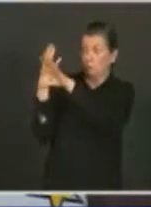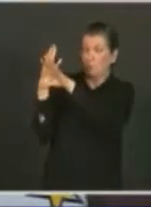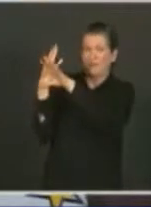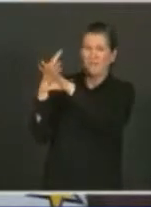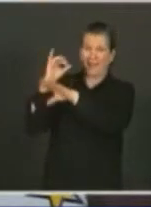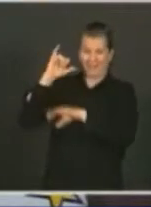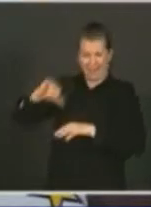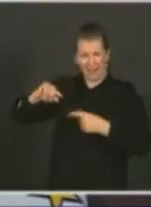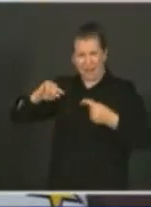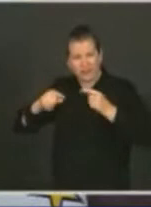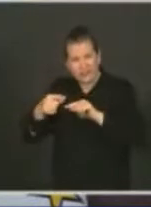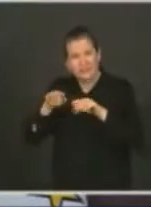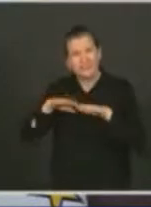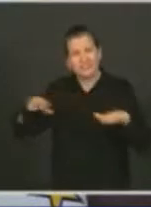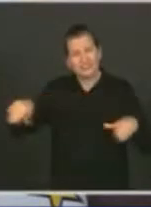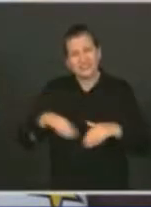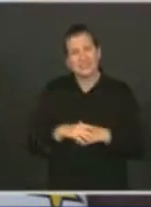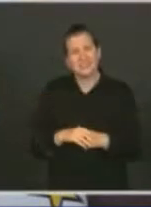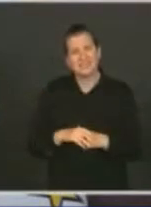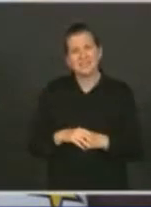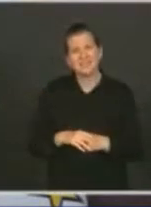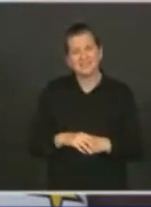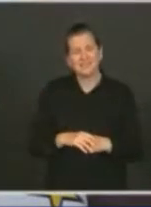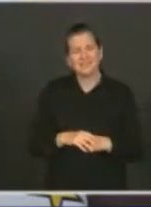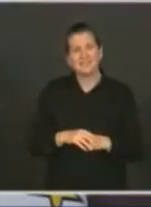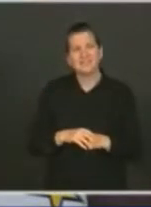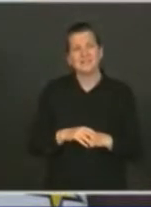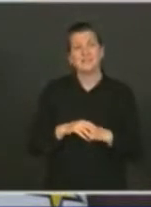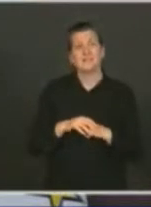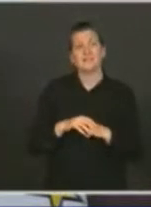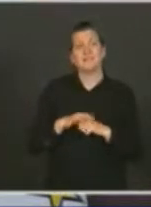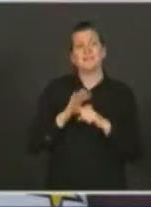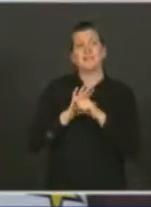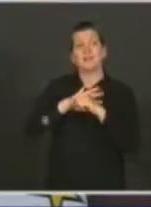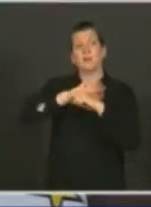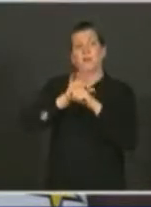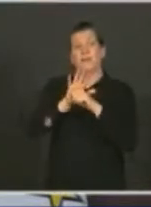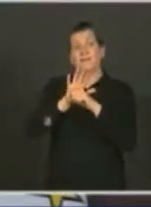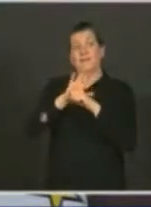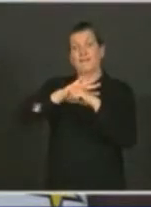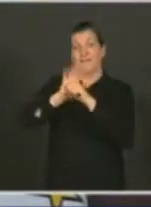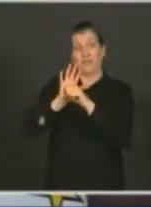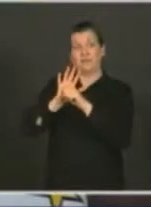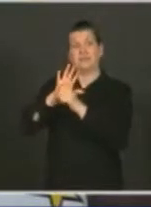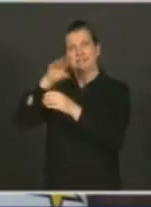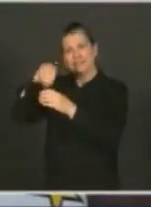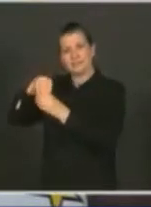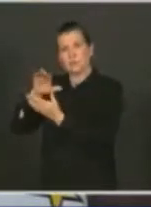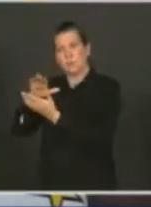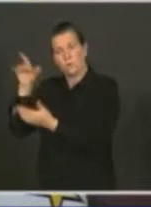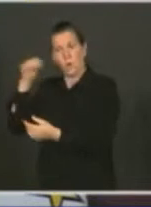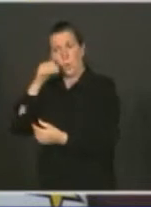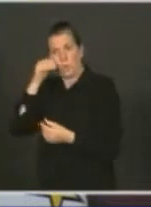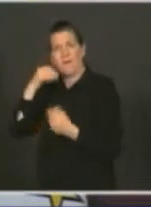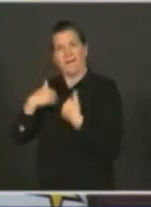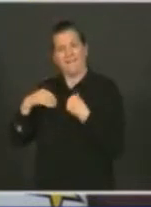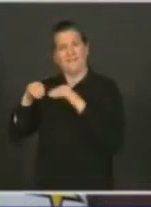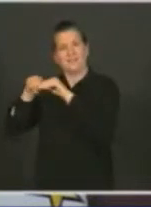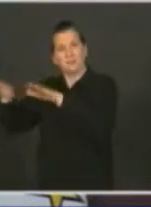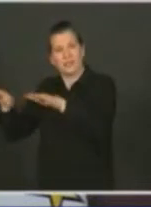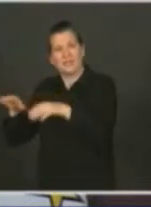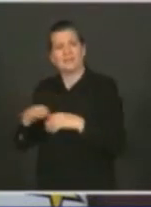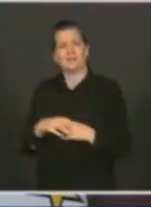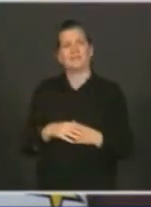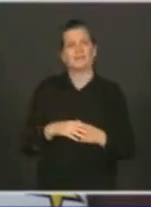we see almost as much virus in the kids learning at home as the ones in school. So it's not